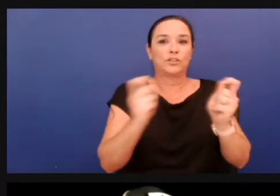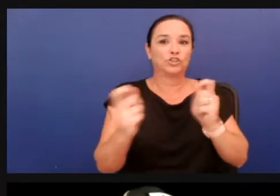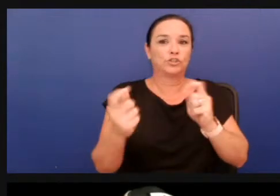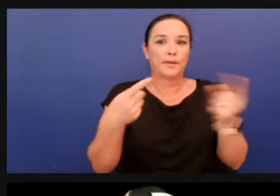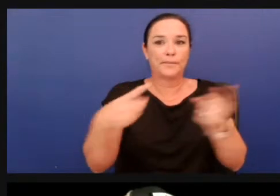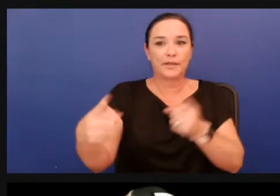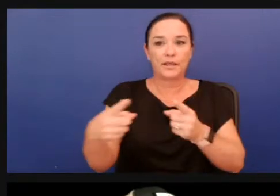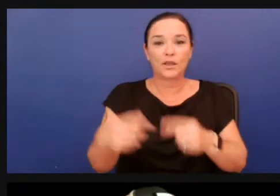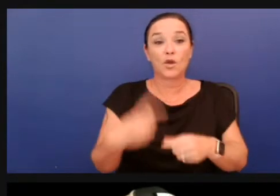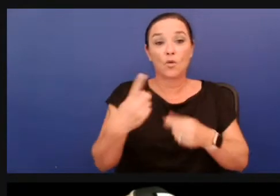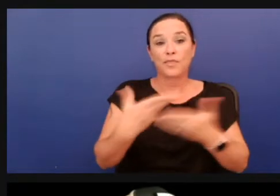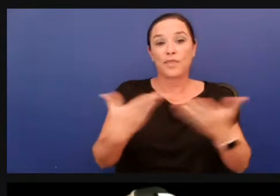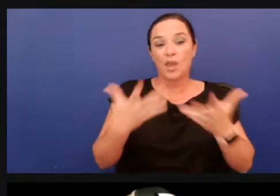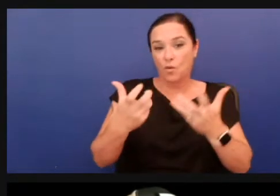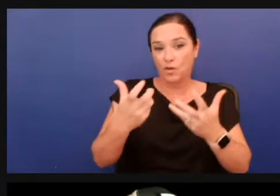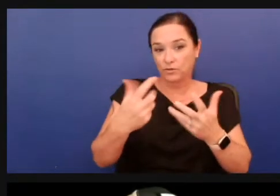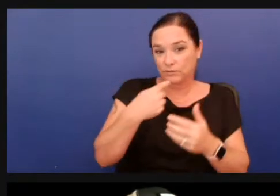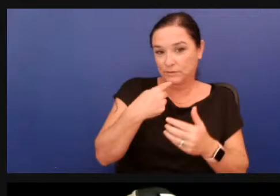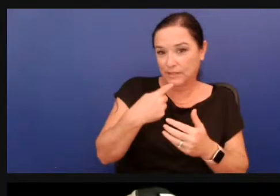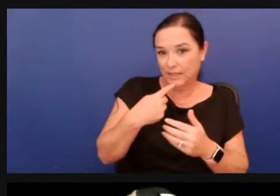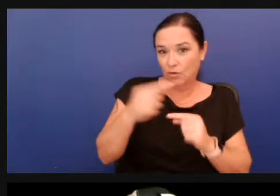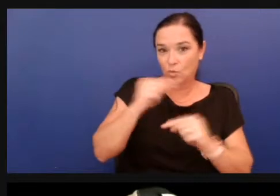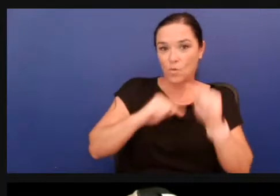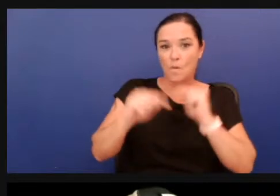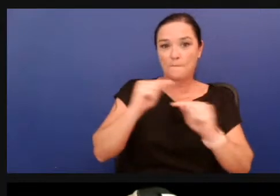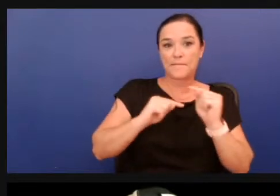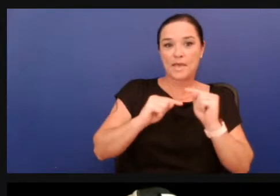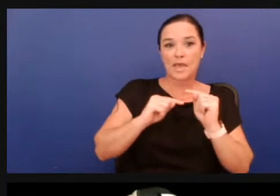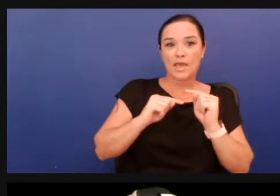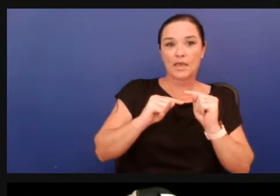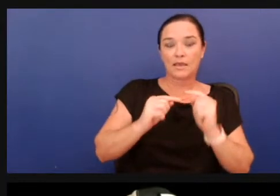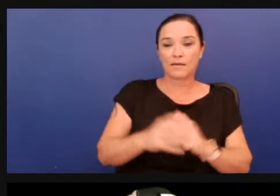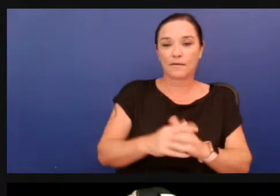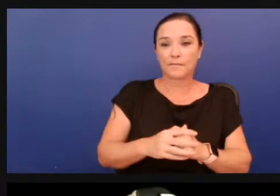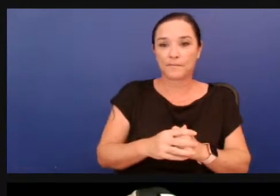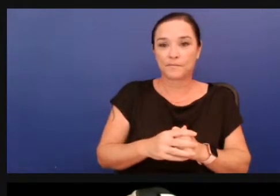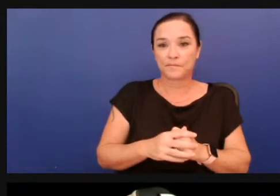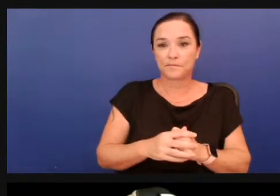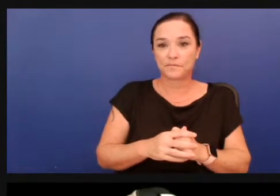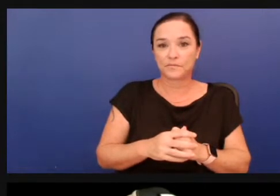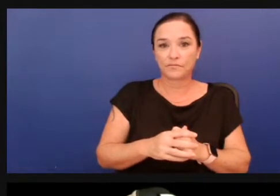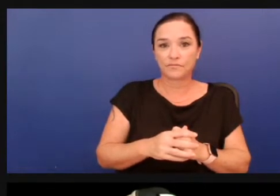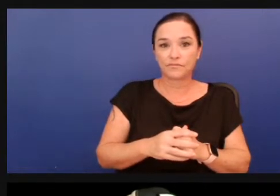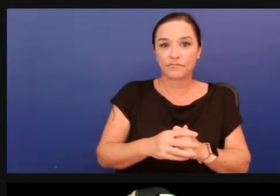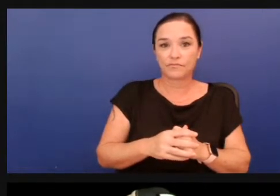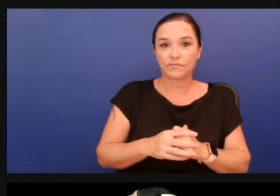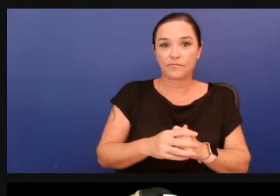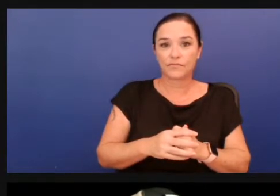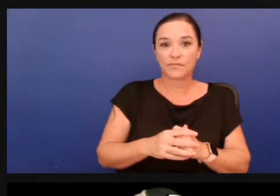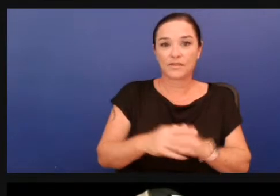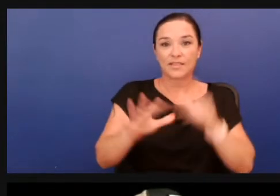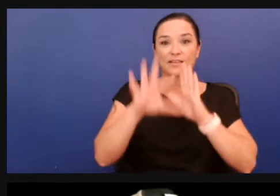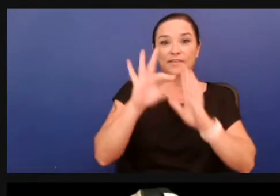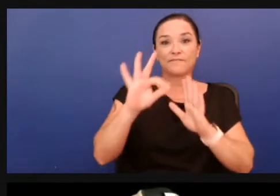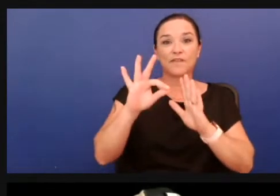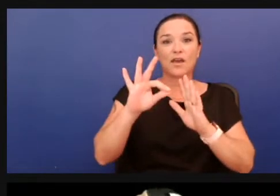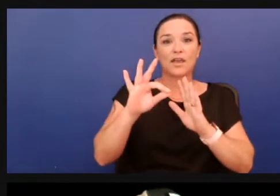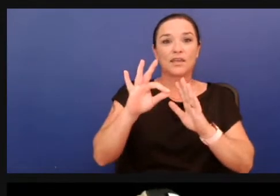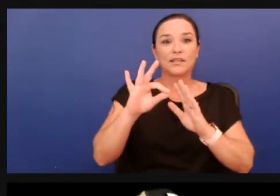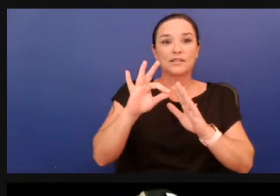want to caveat here, if I want to pull back our 2-year plot, for example, let's find a station that's like Ahua down